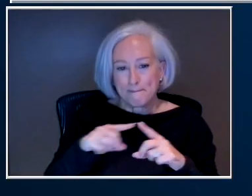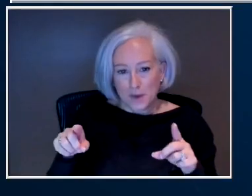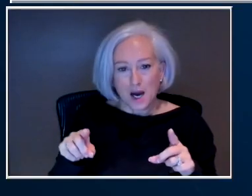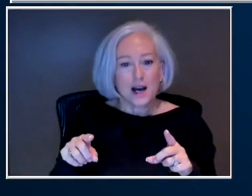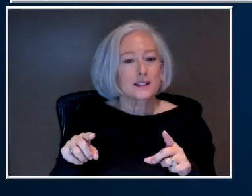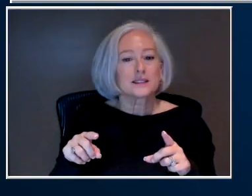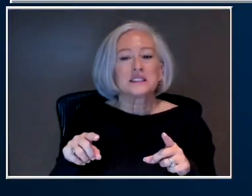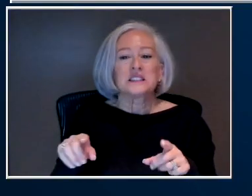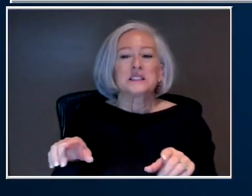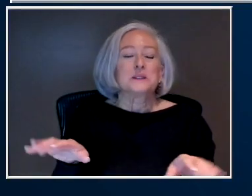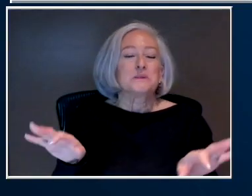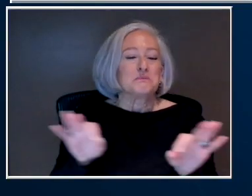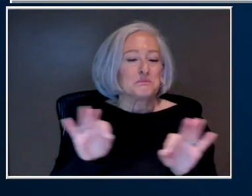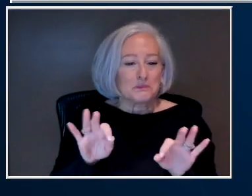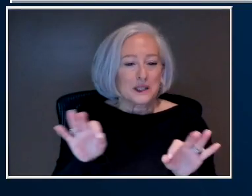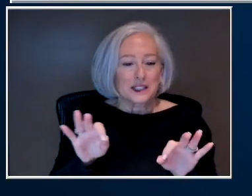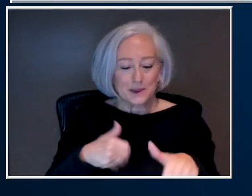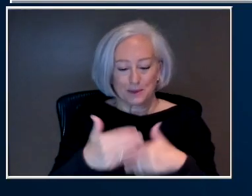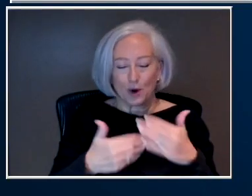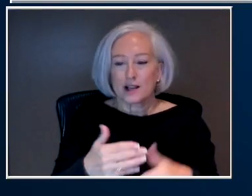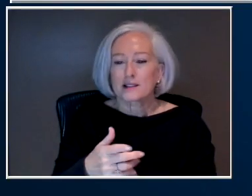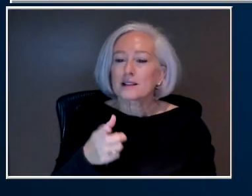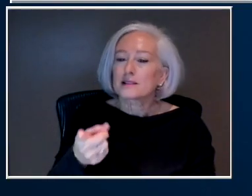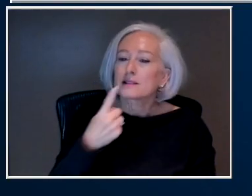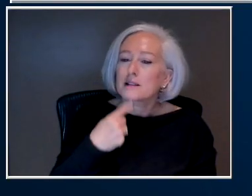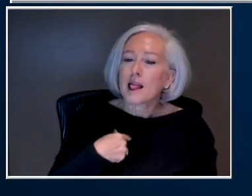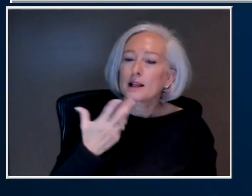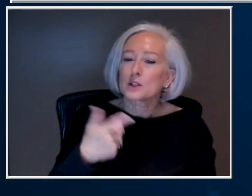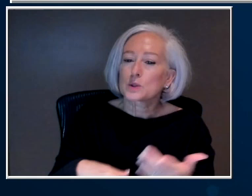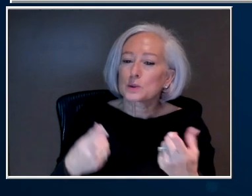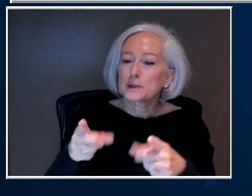What was retrieval day like for you?